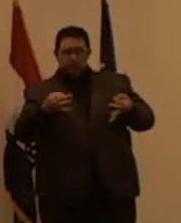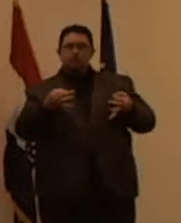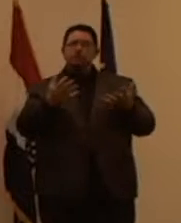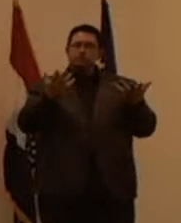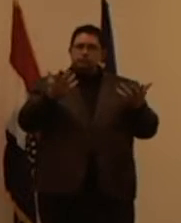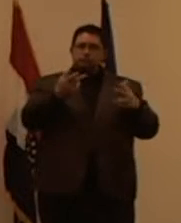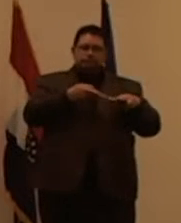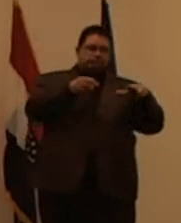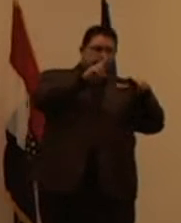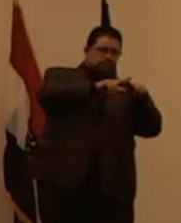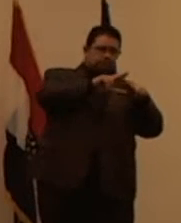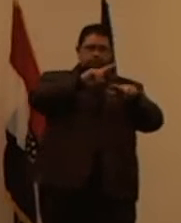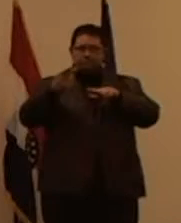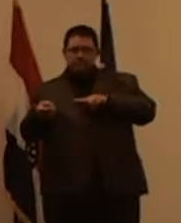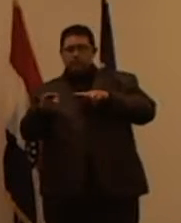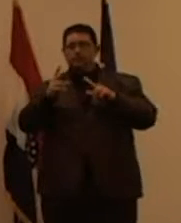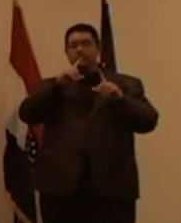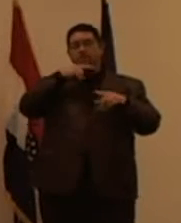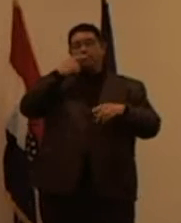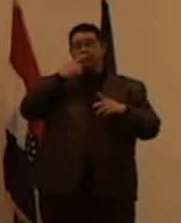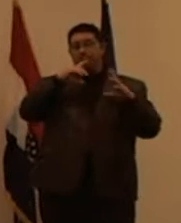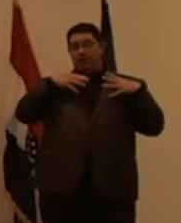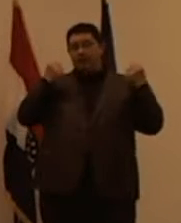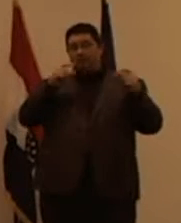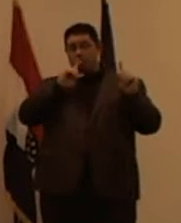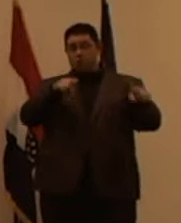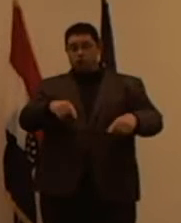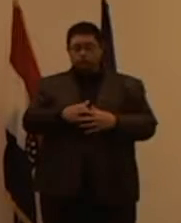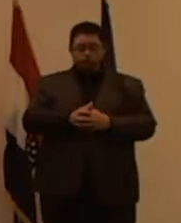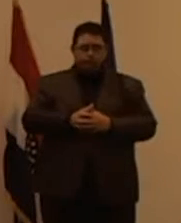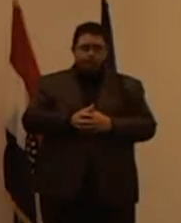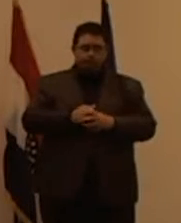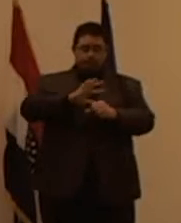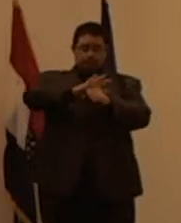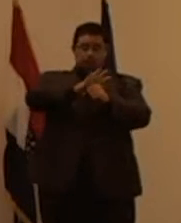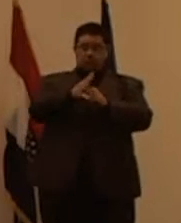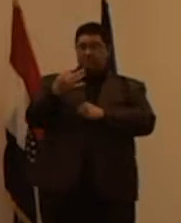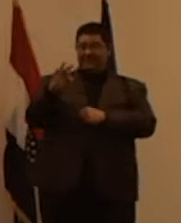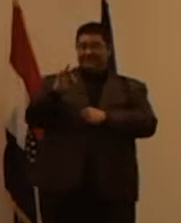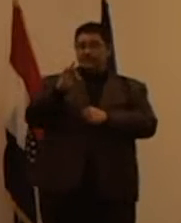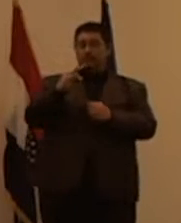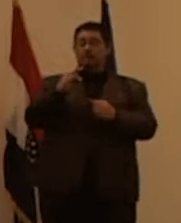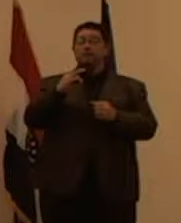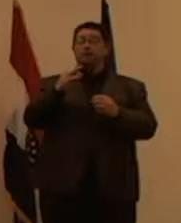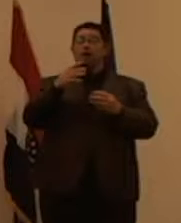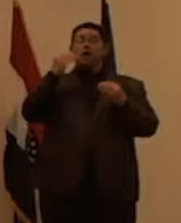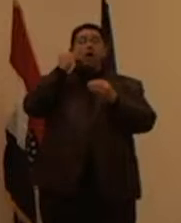increasing public health orders. The COVID-19 alert system